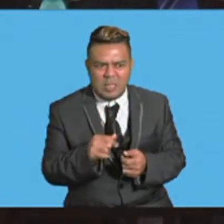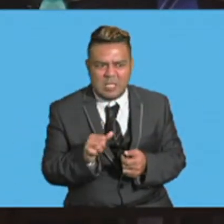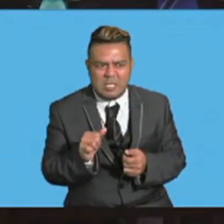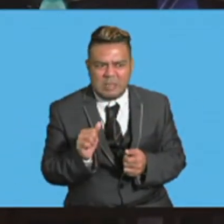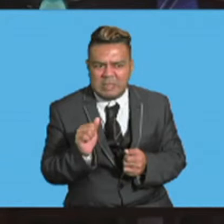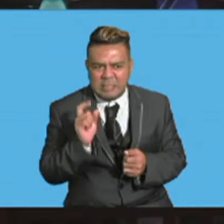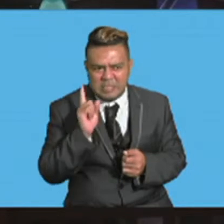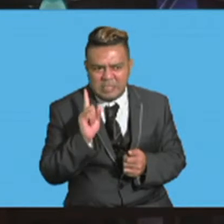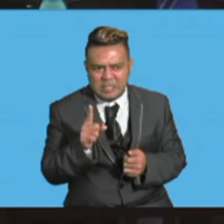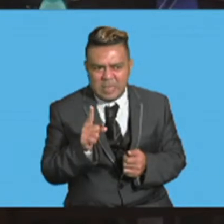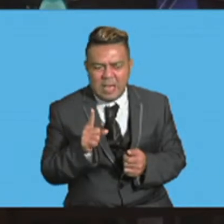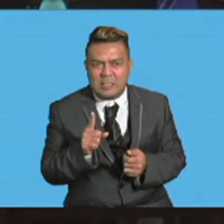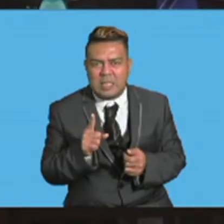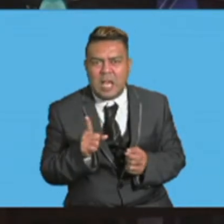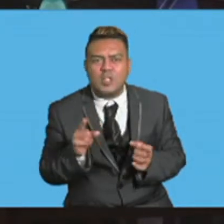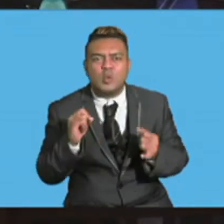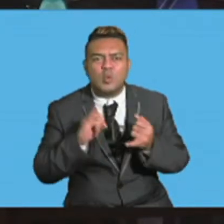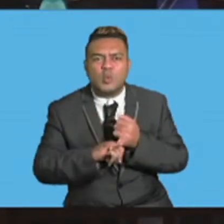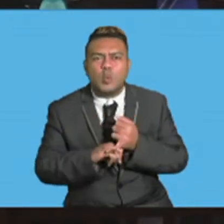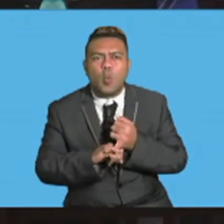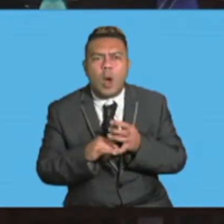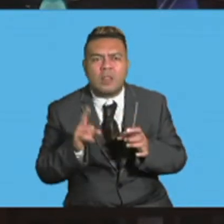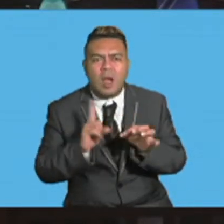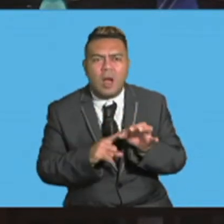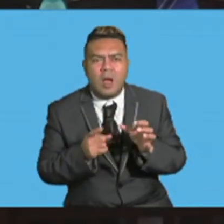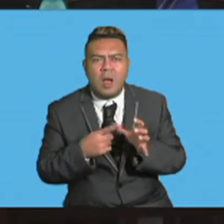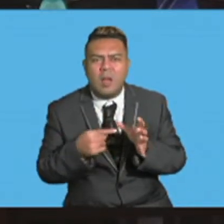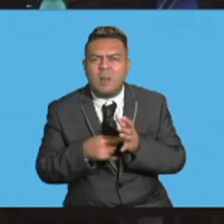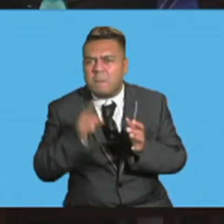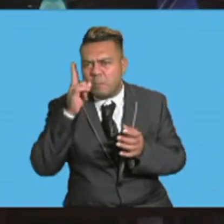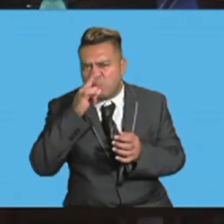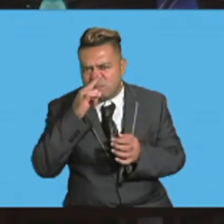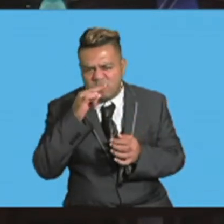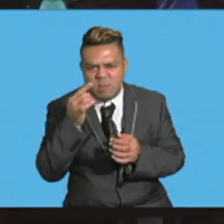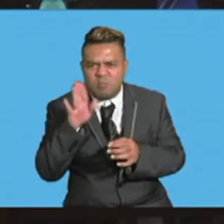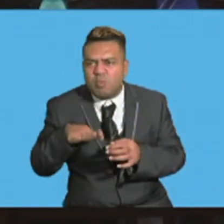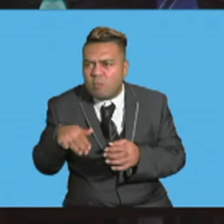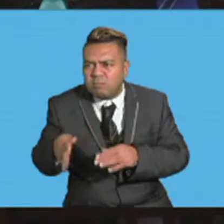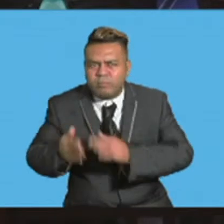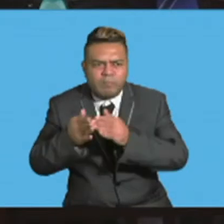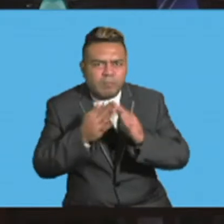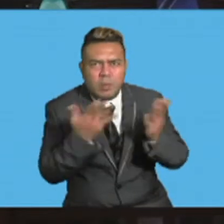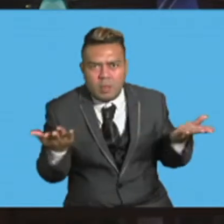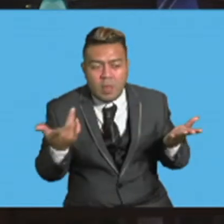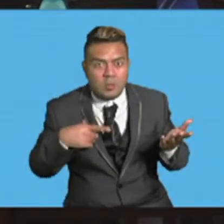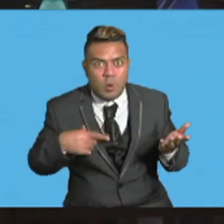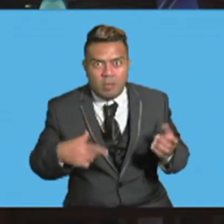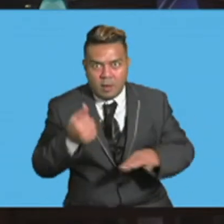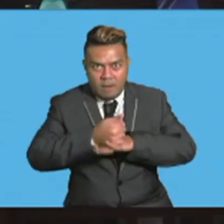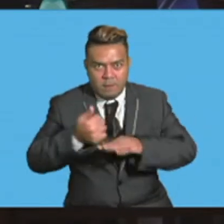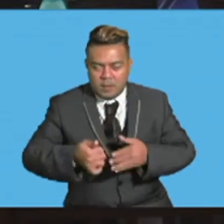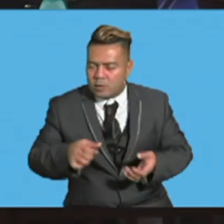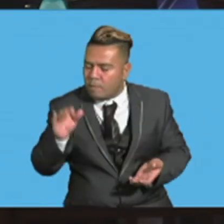squatter town. So that's where the government has come out in full force